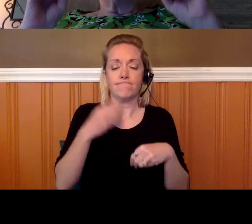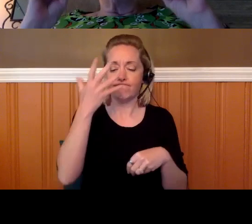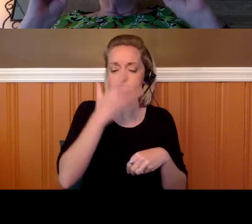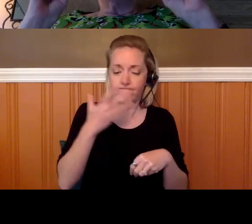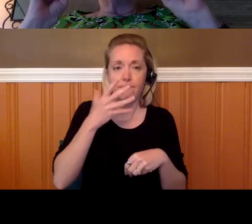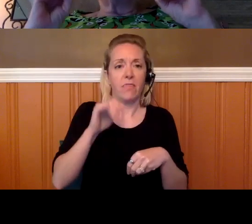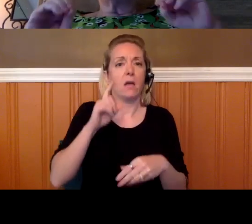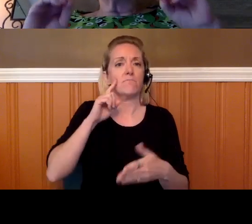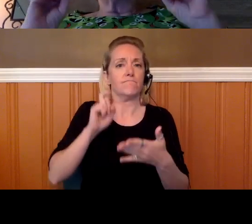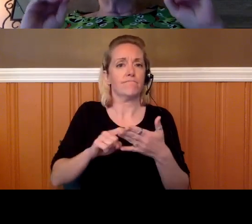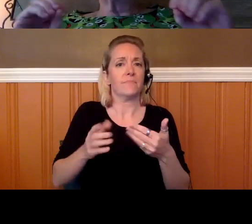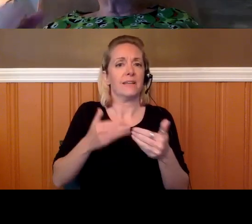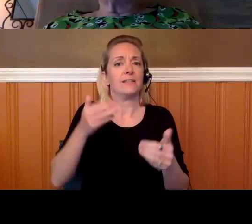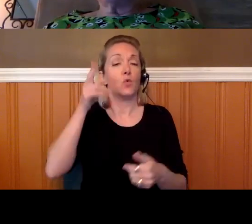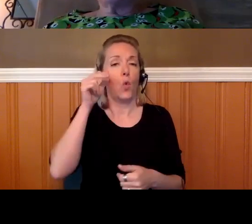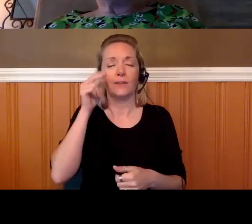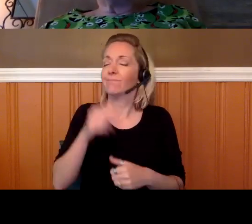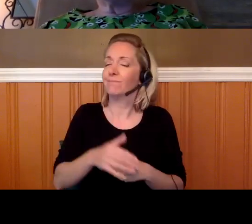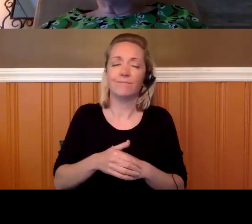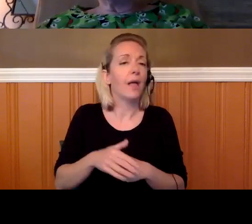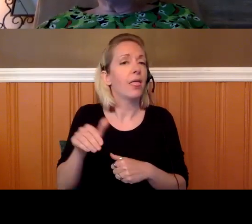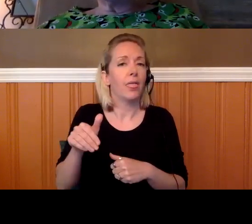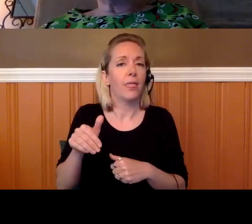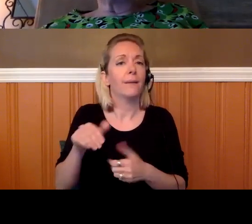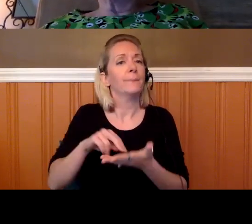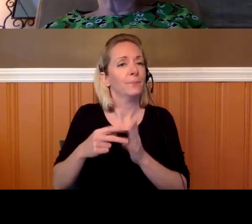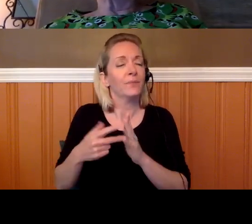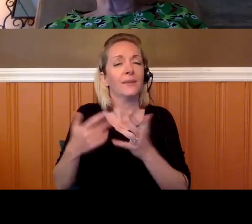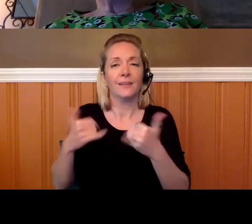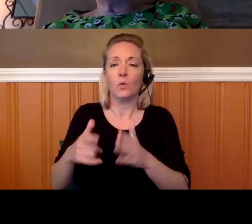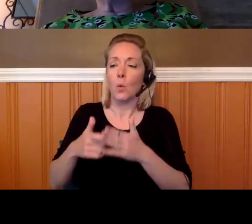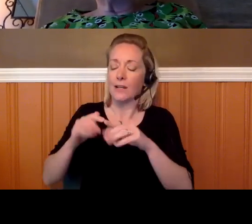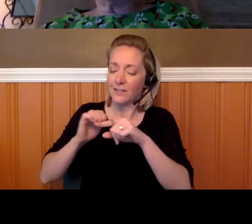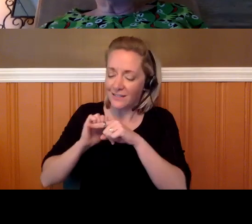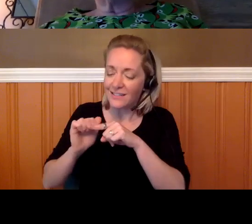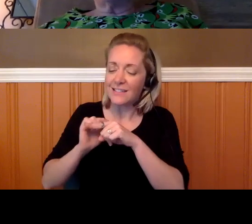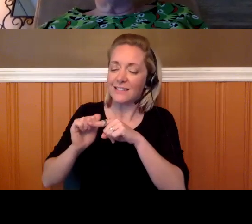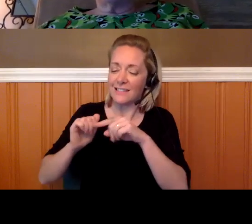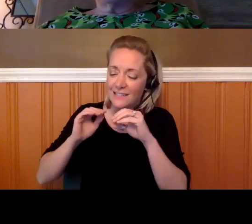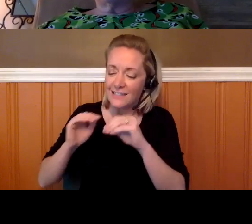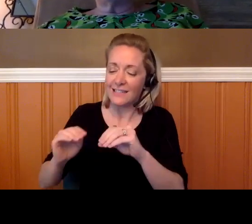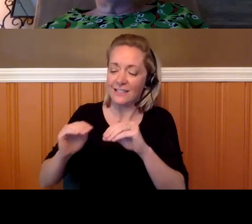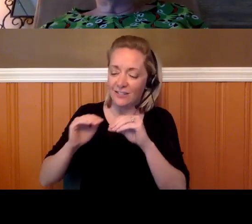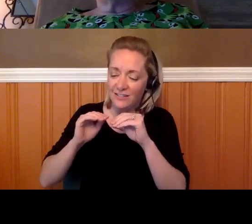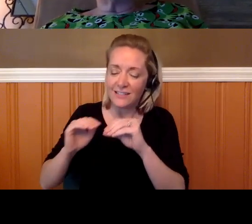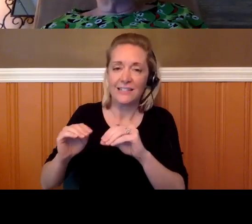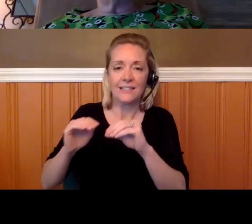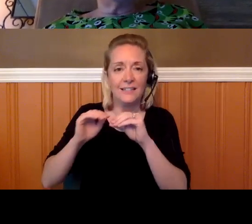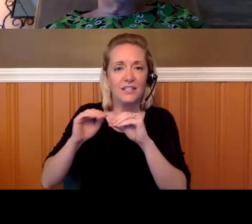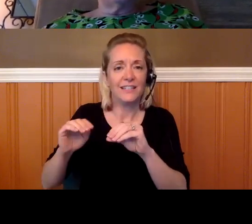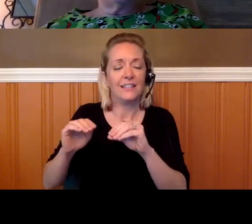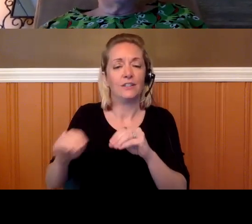we still have to consistently, directly teach every bit of 2D